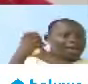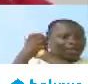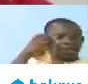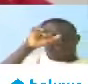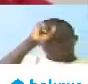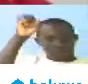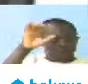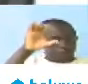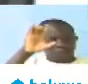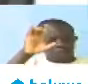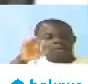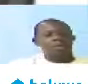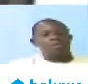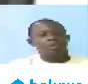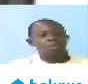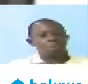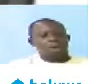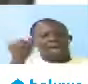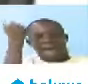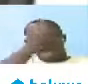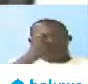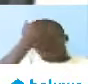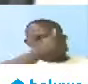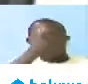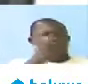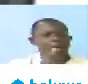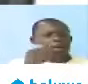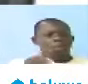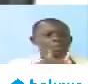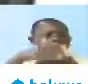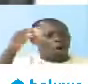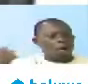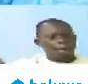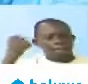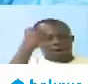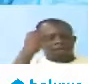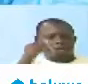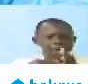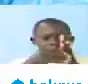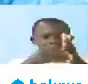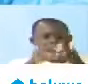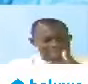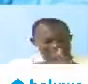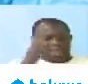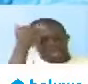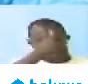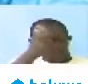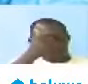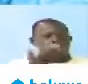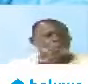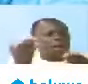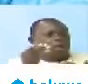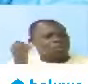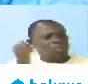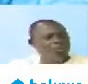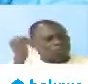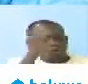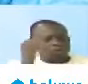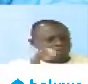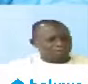wanted in Africa was that to become one of the most powerful leaders in Africa, because in those days he was not in good terms with the